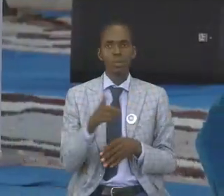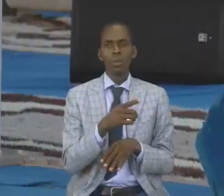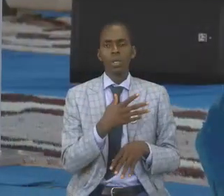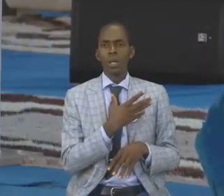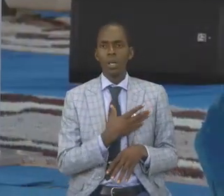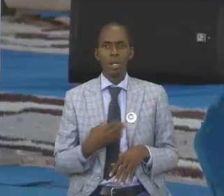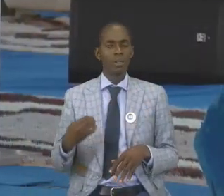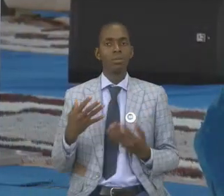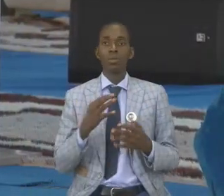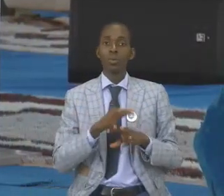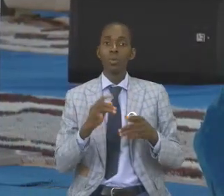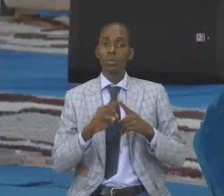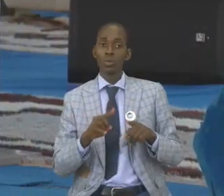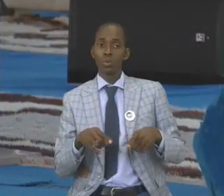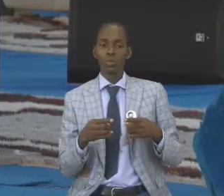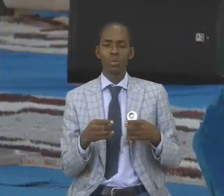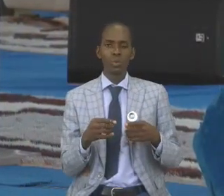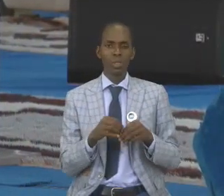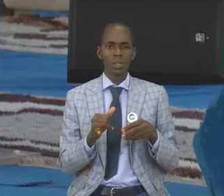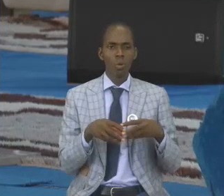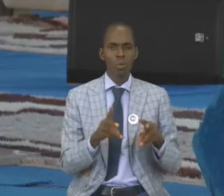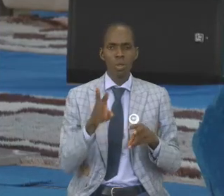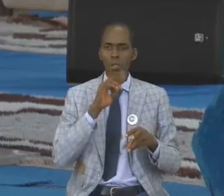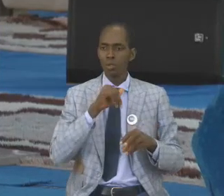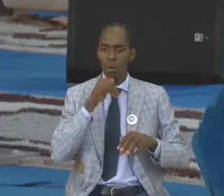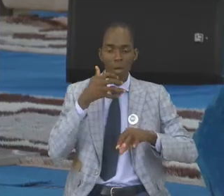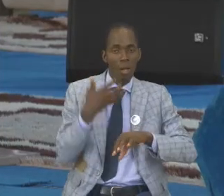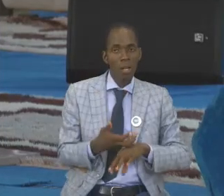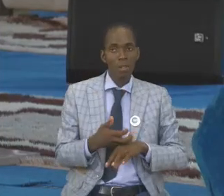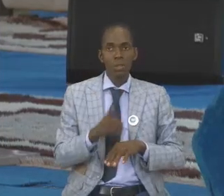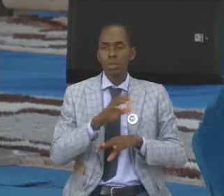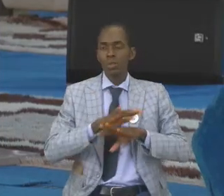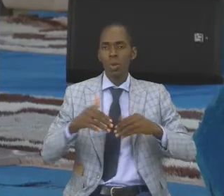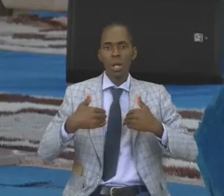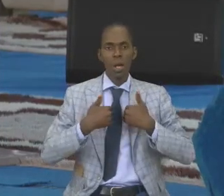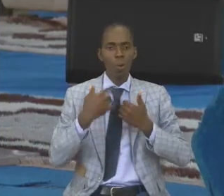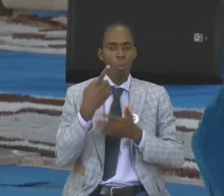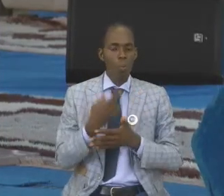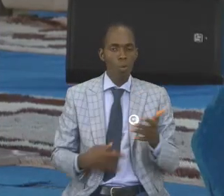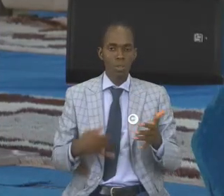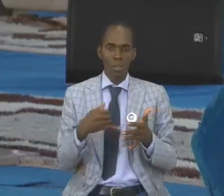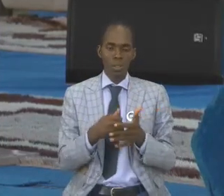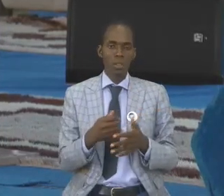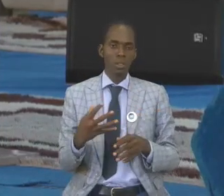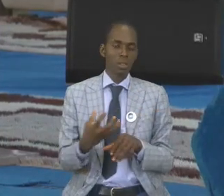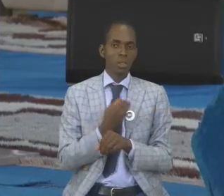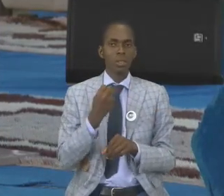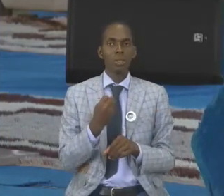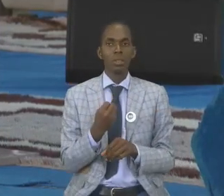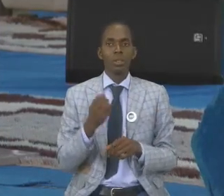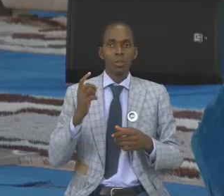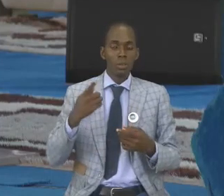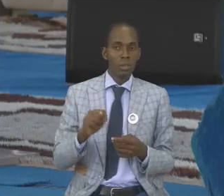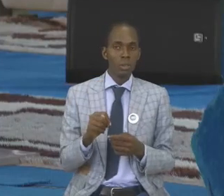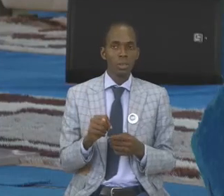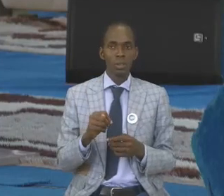that direction, you're not tough. And you don't have what it takes in tough times to have